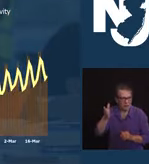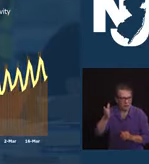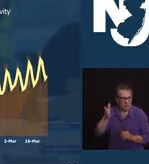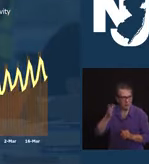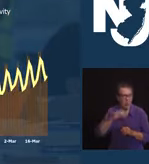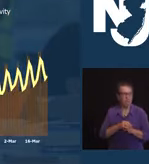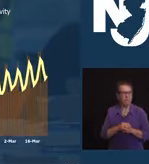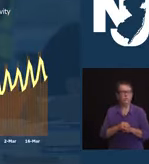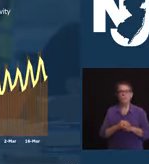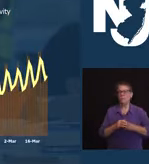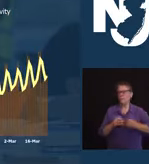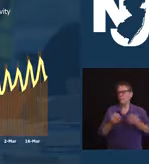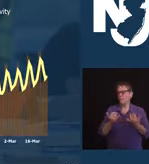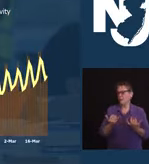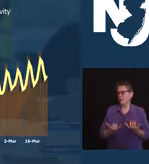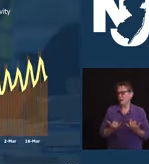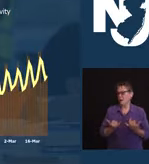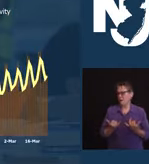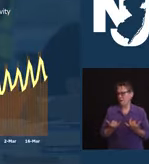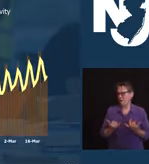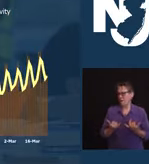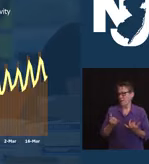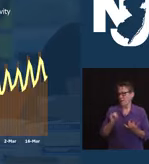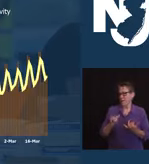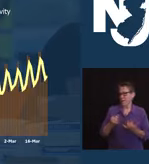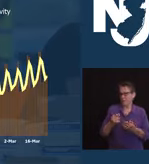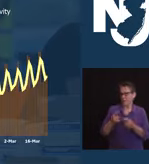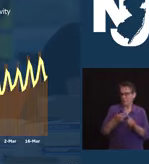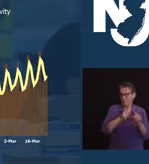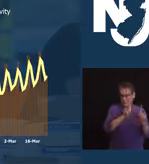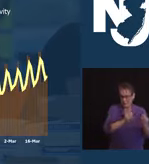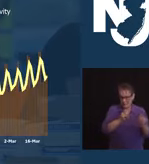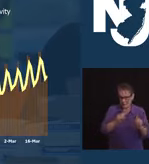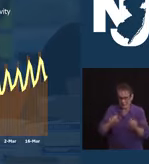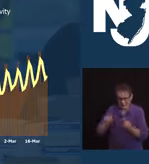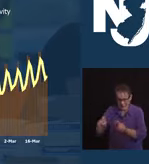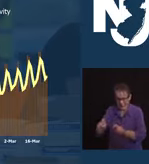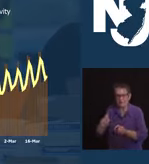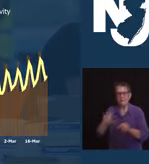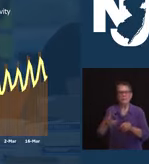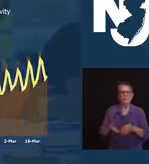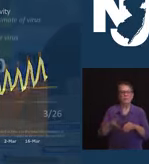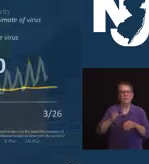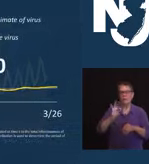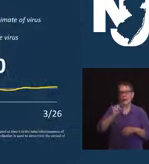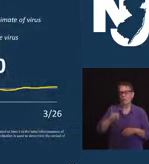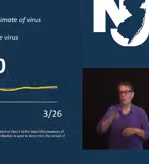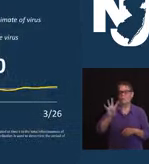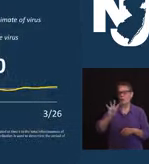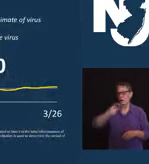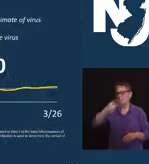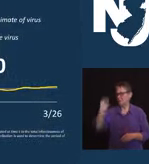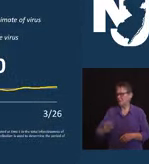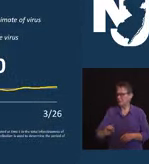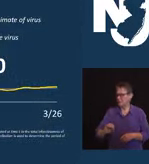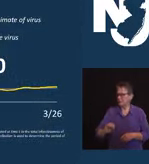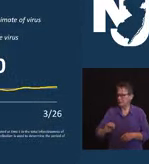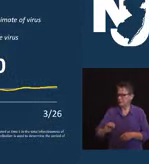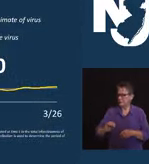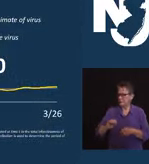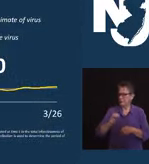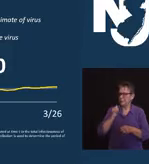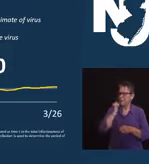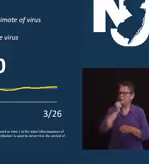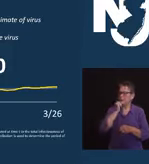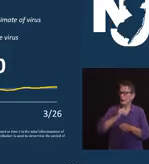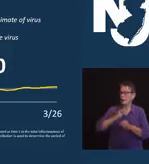49,935 PCR tests recorded last Thursday was 9.4%. That's up a bit. The statewide rate of transmission is currently at 1.1.